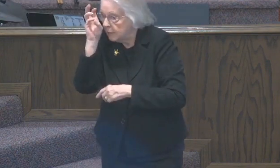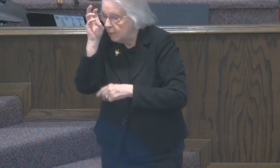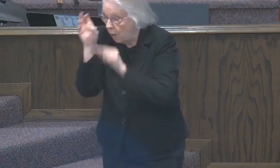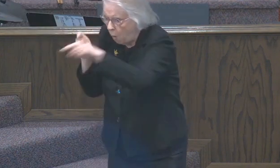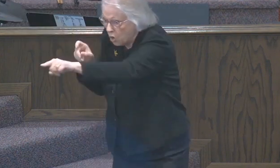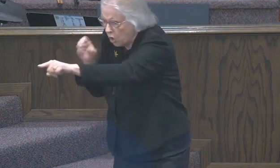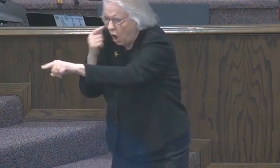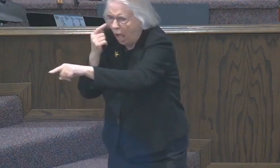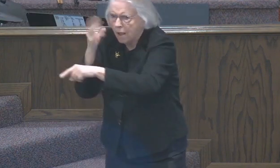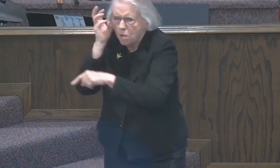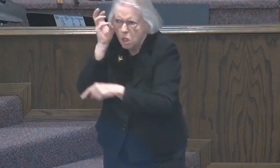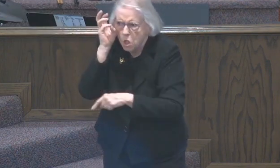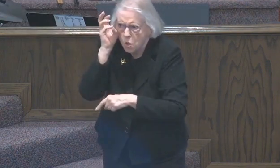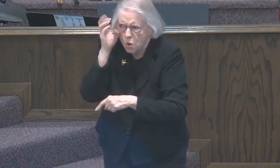that.